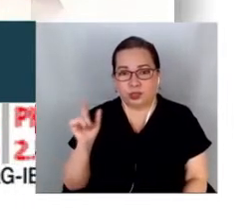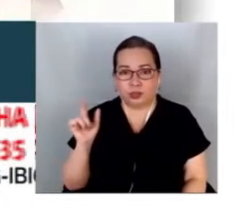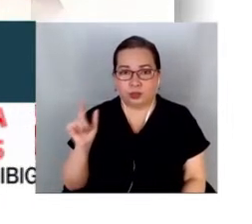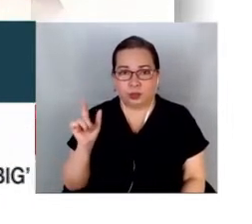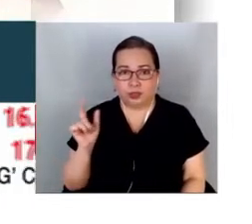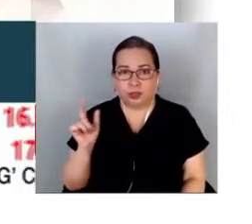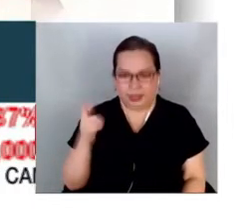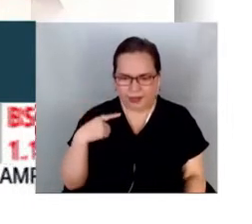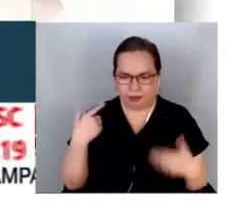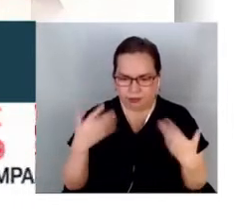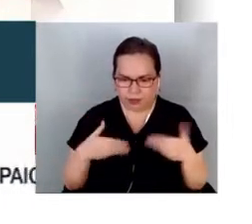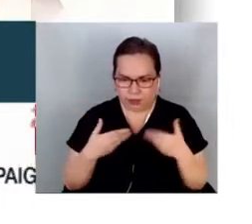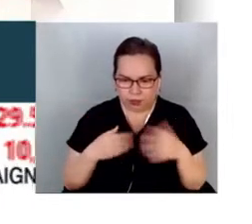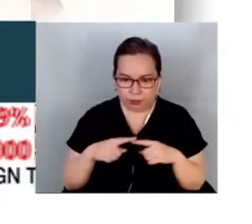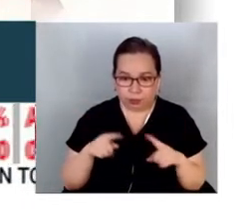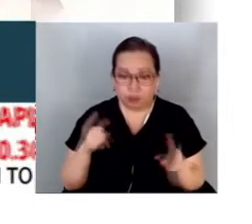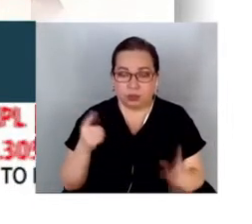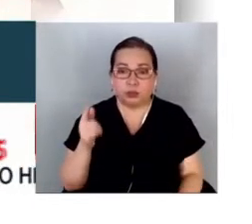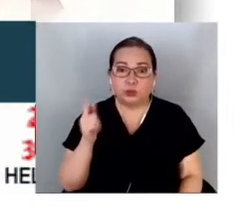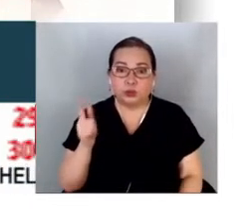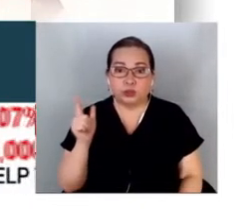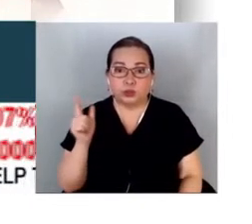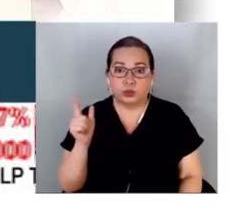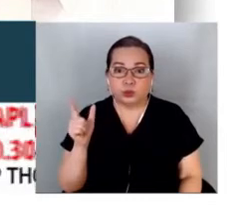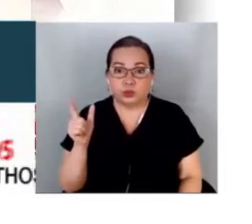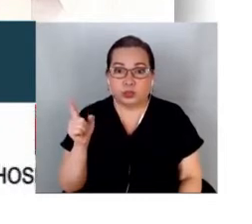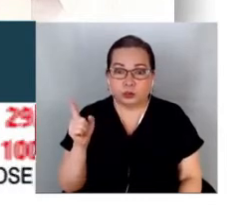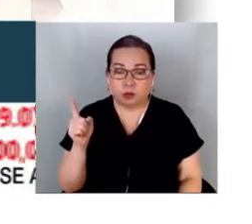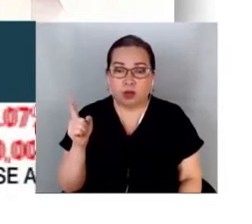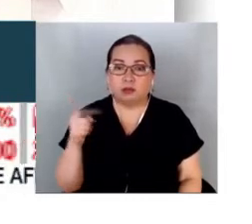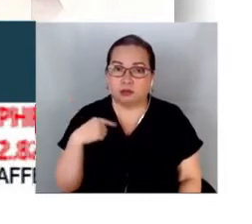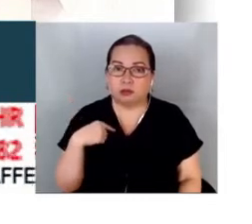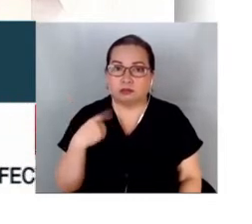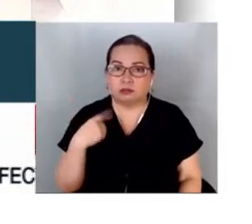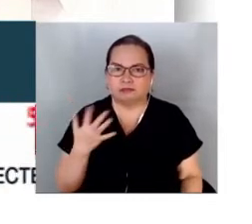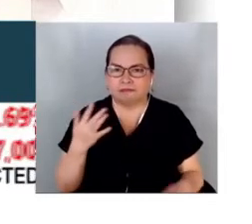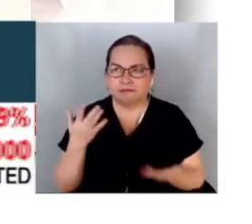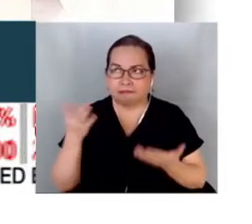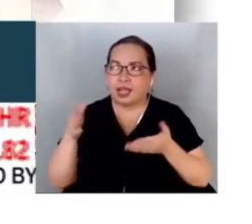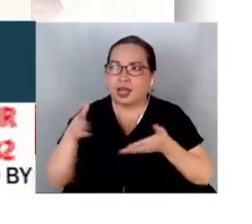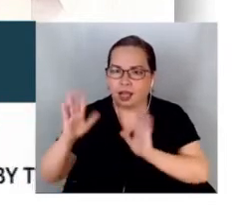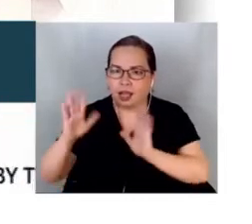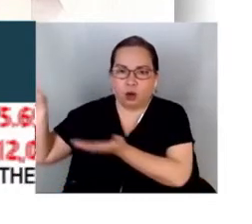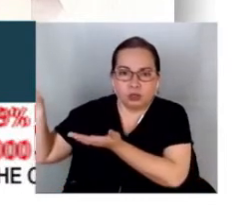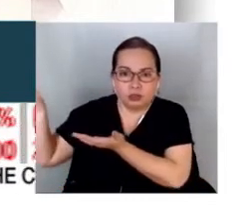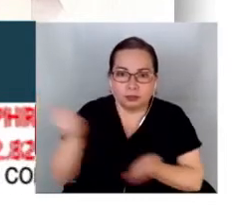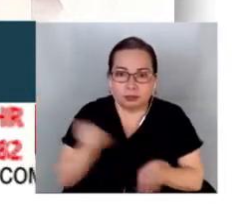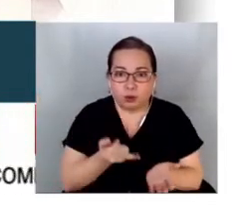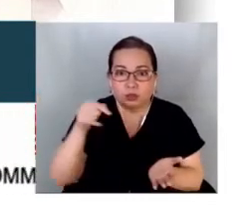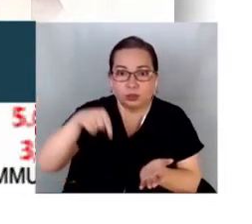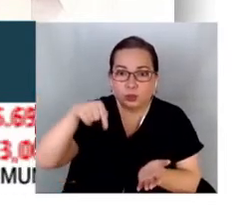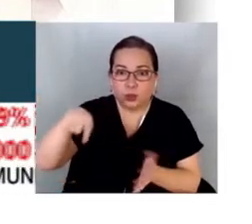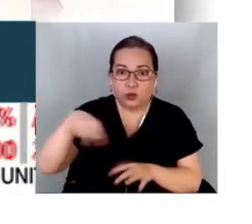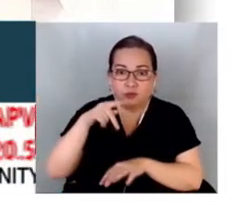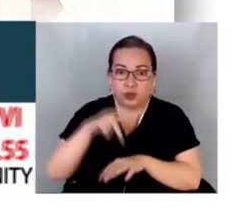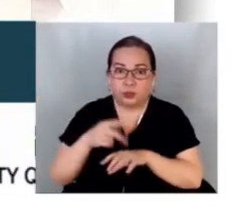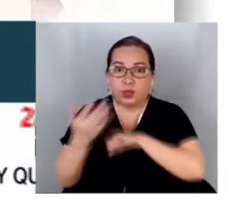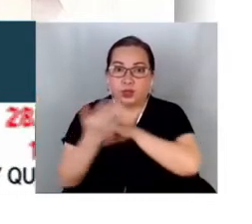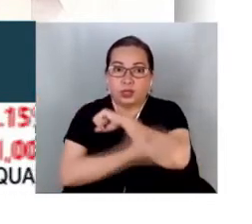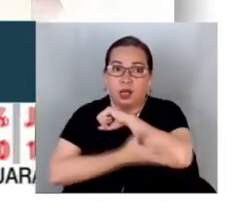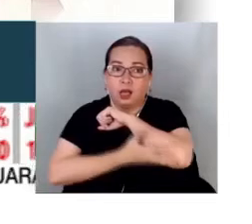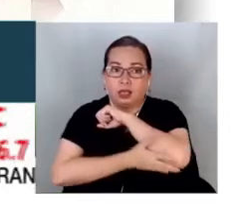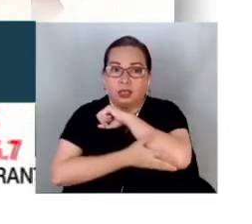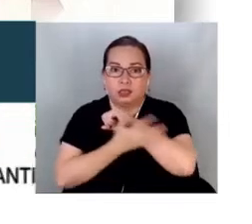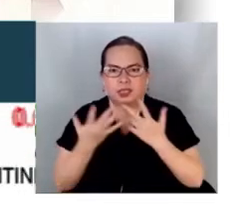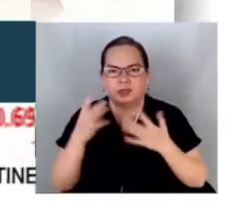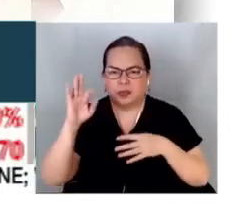2021, ay magbibigay na kami ng import clearance para maparating na agad itong late